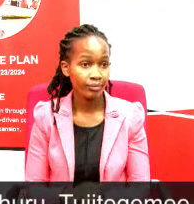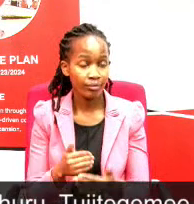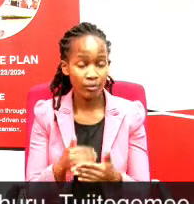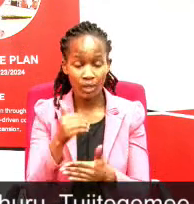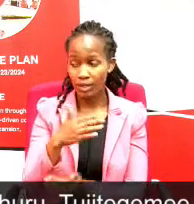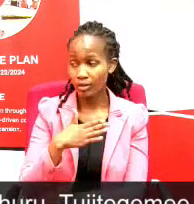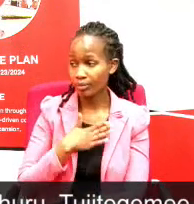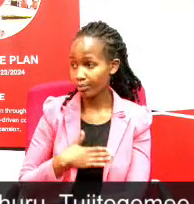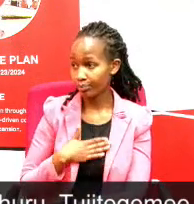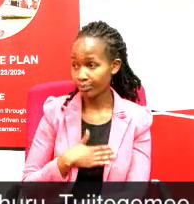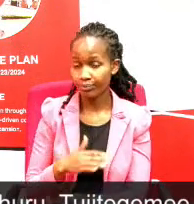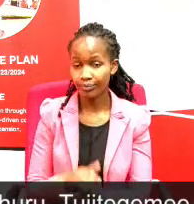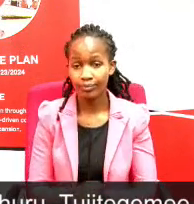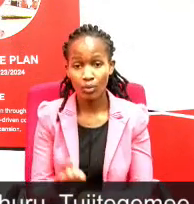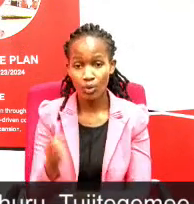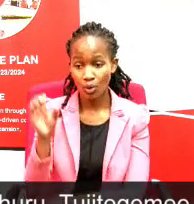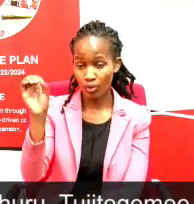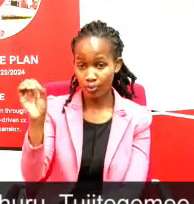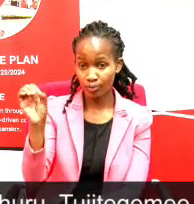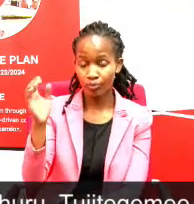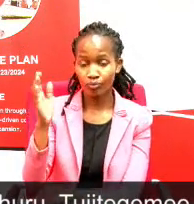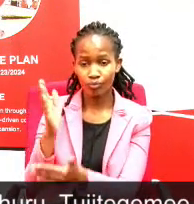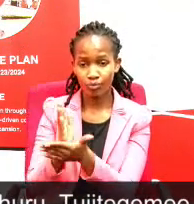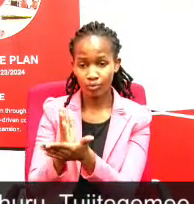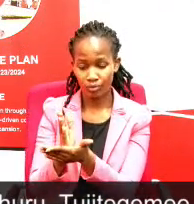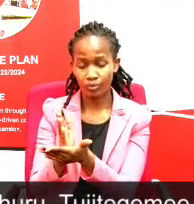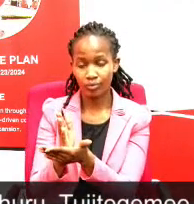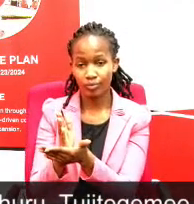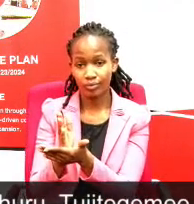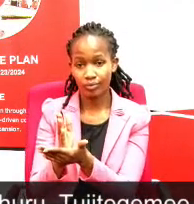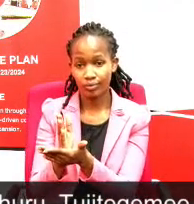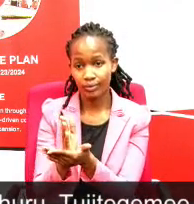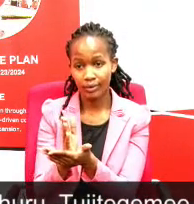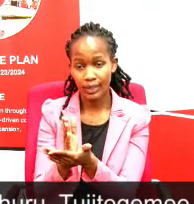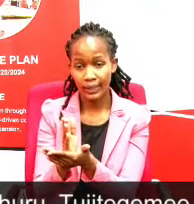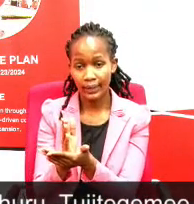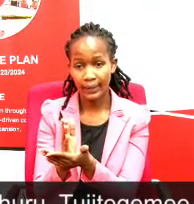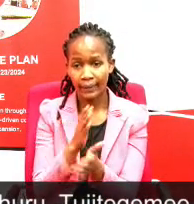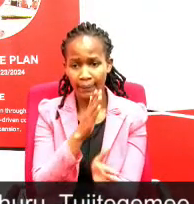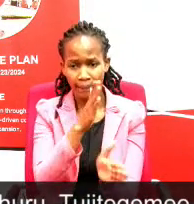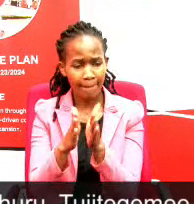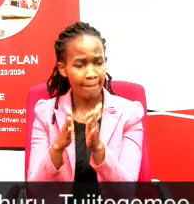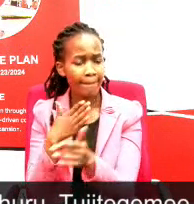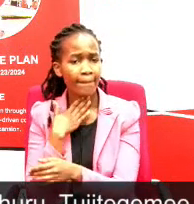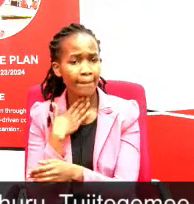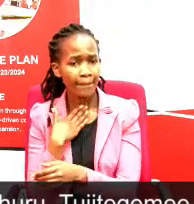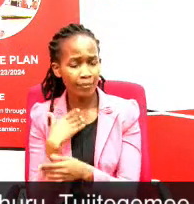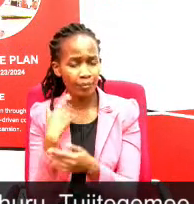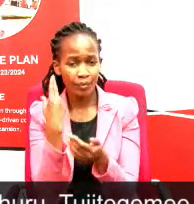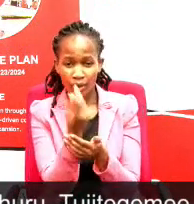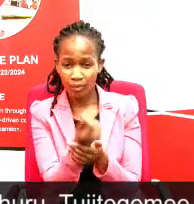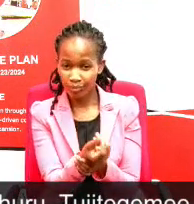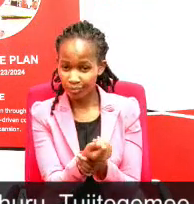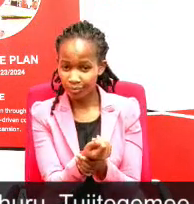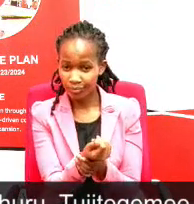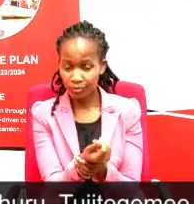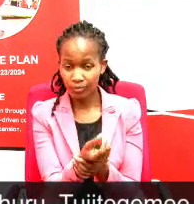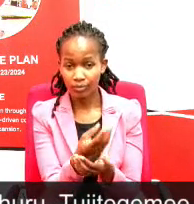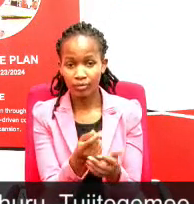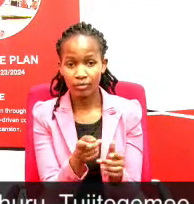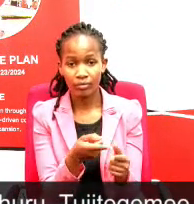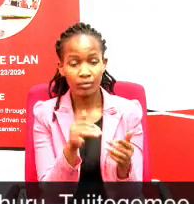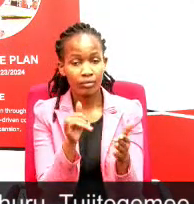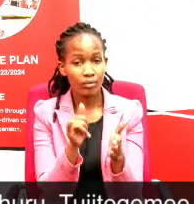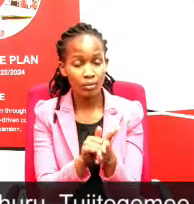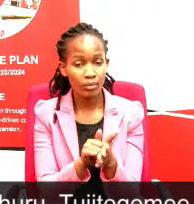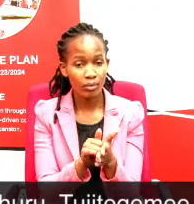Next, please. So, of course, this corporate plan requires financing, and that